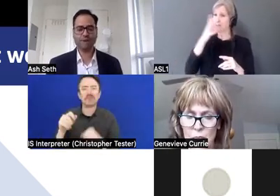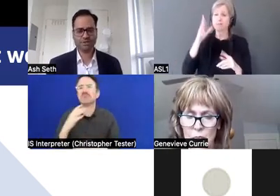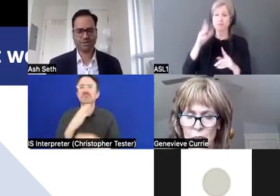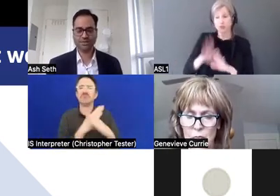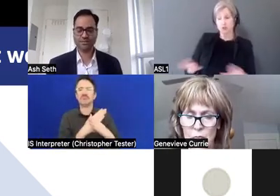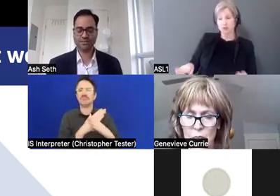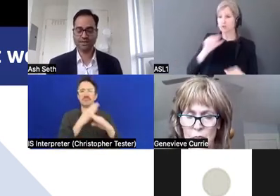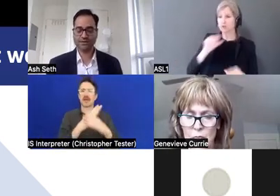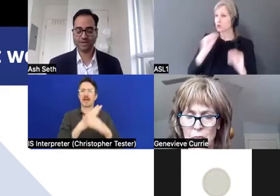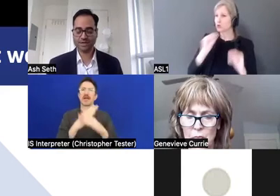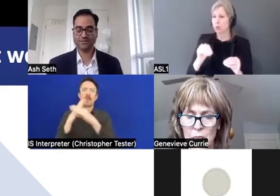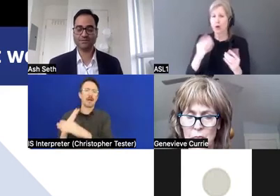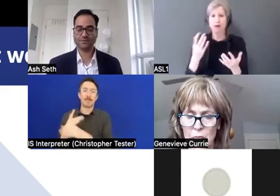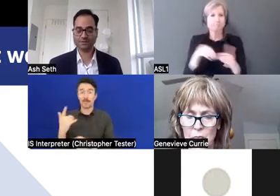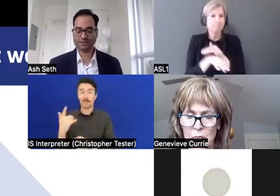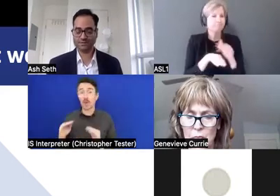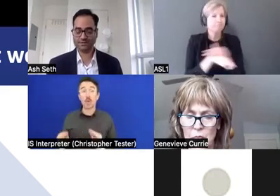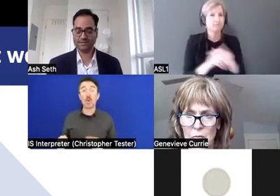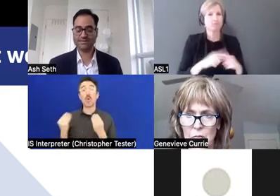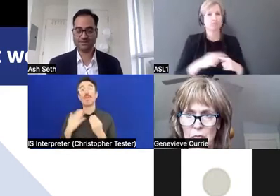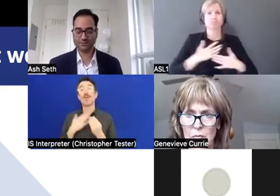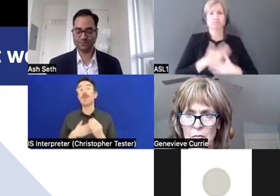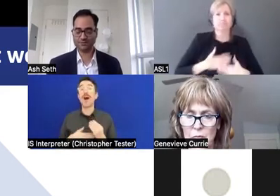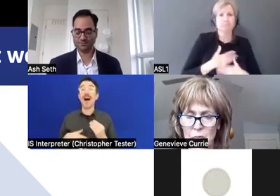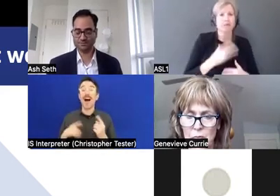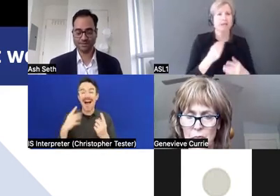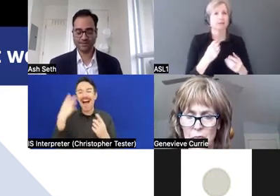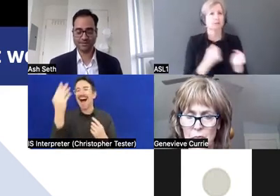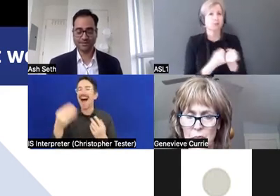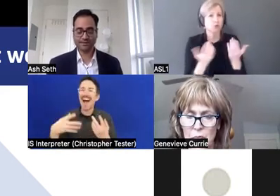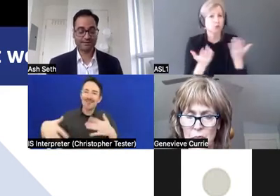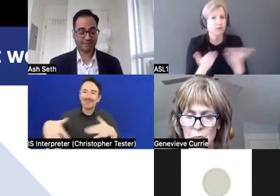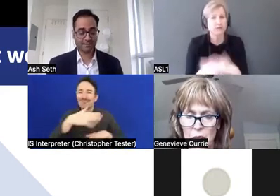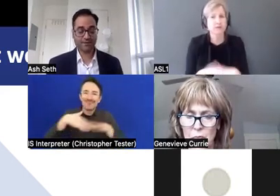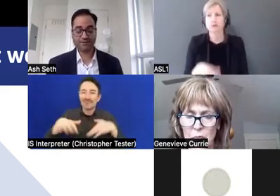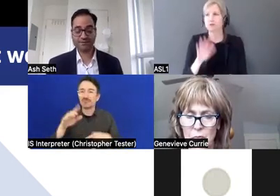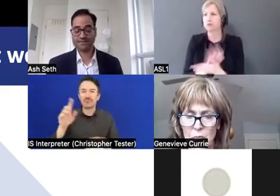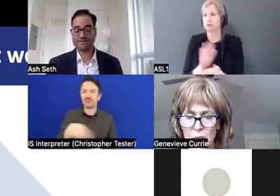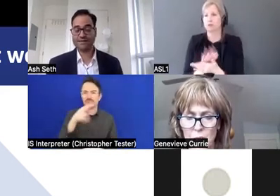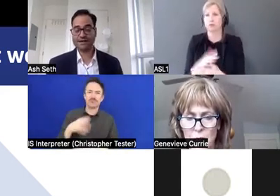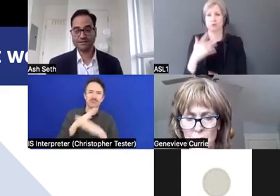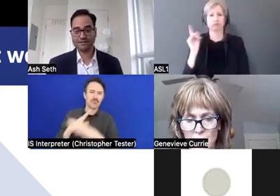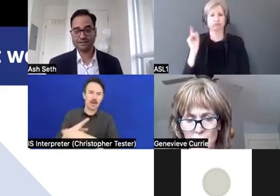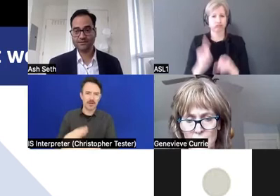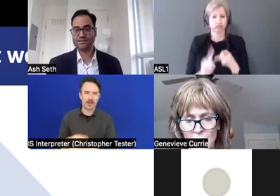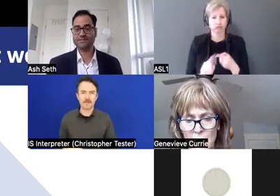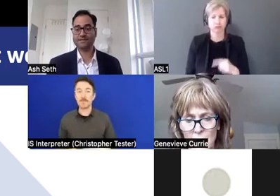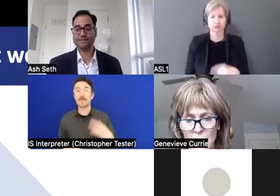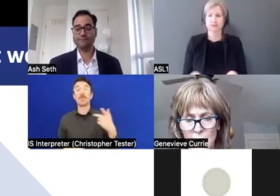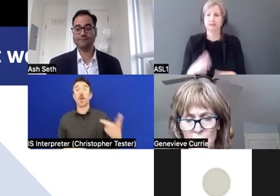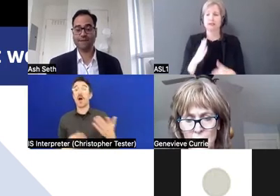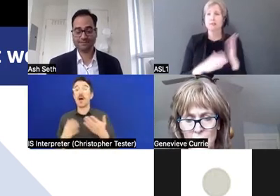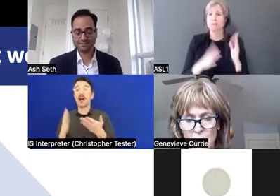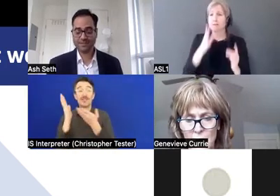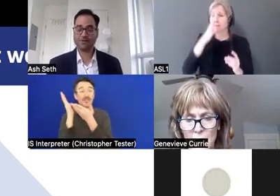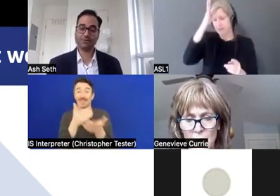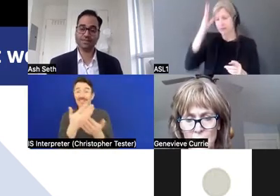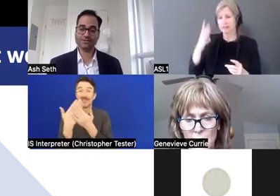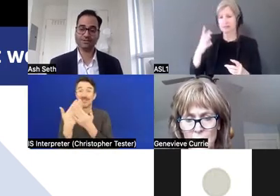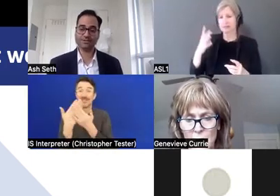and much needed educational support services in schools. Some parents faced denials in receiving